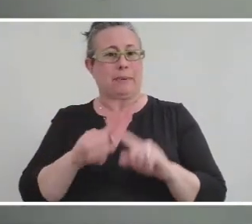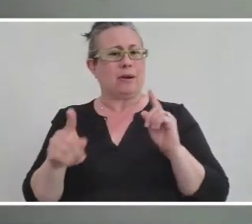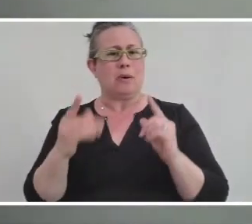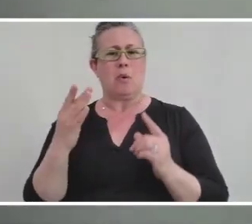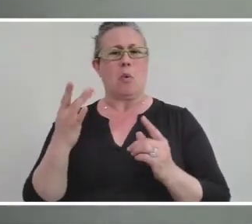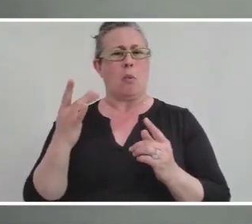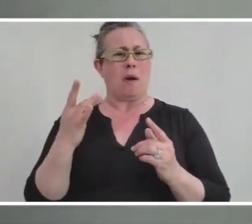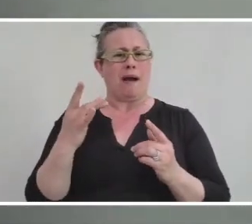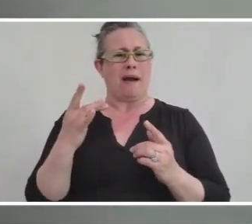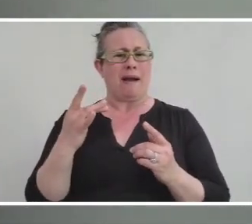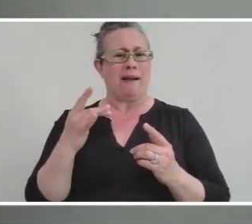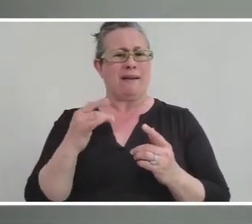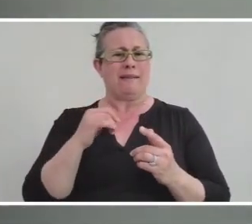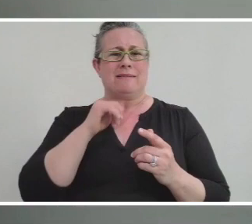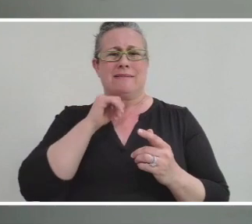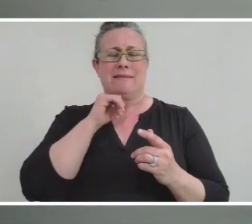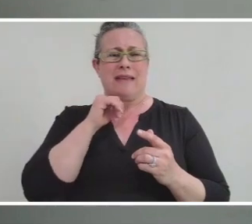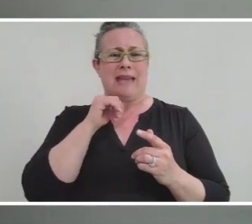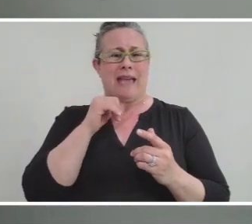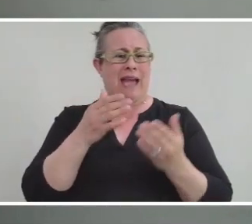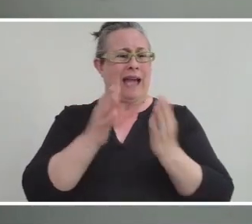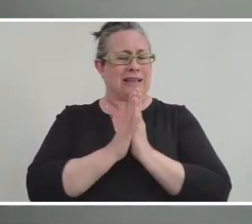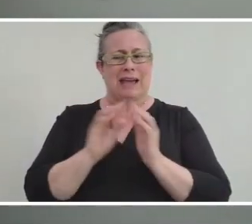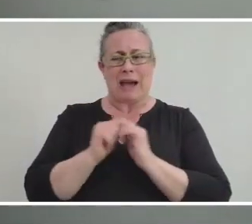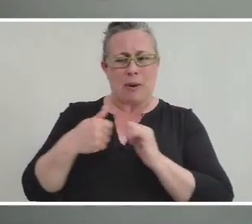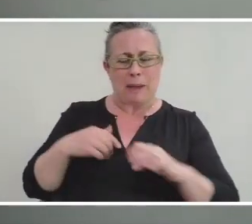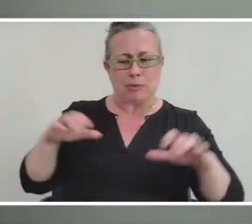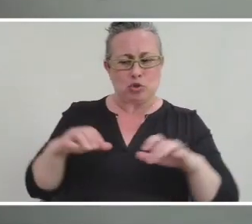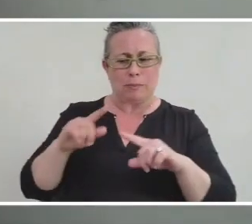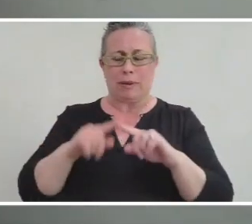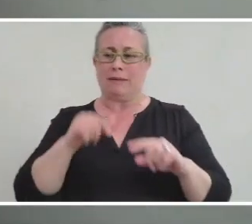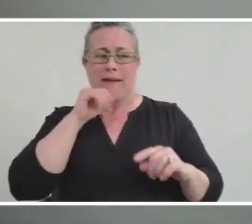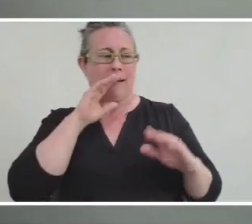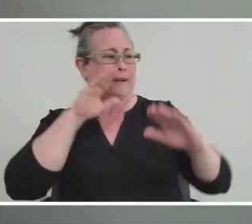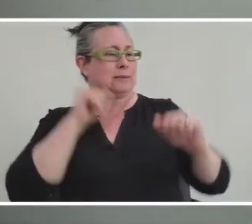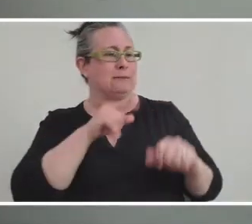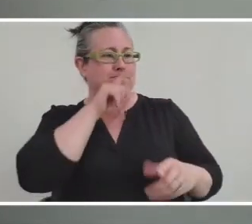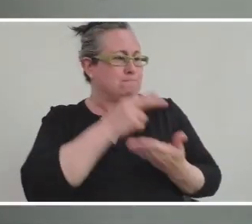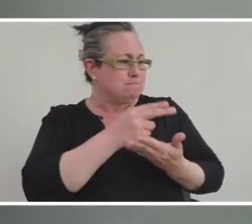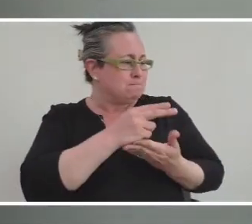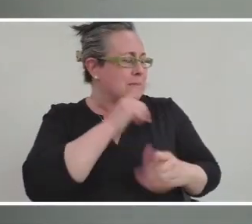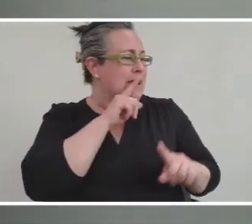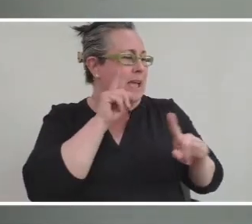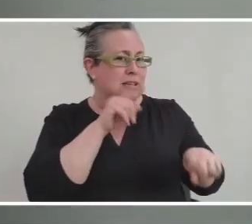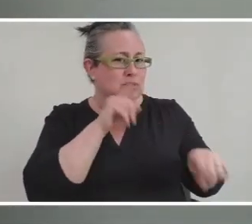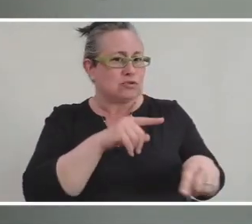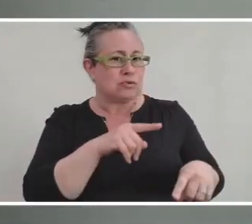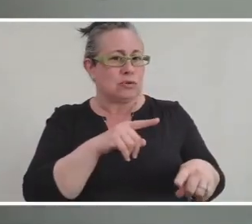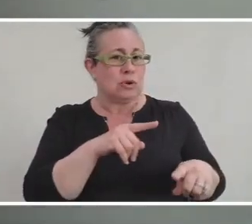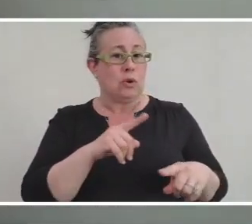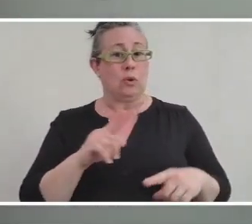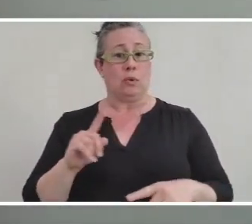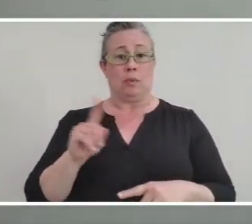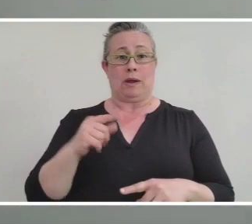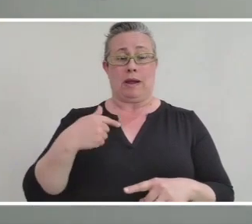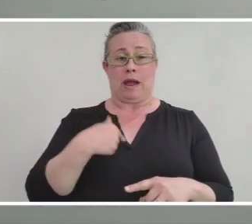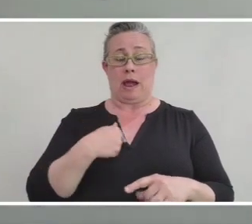doing but do not expect an answer, to the question, where will I work with my irrelevant education.